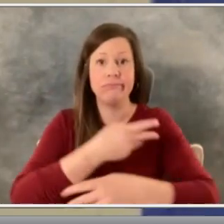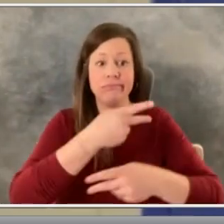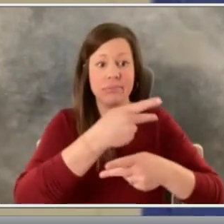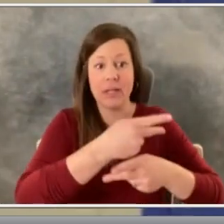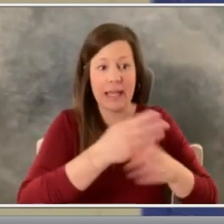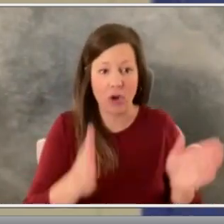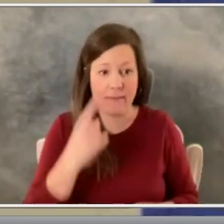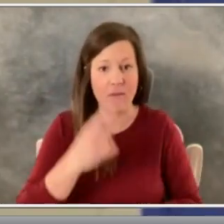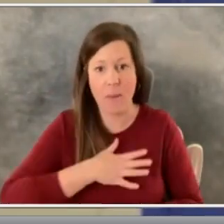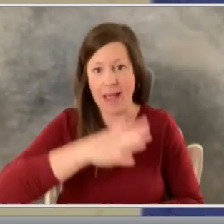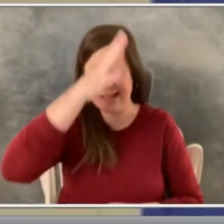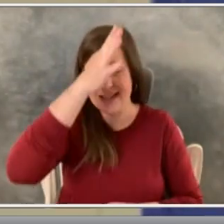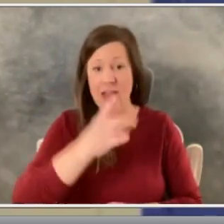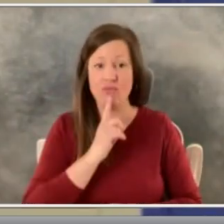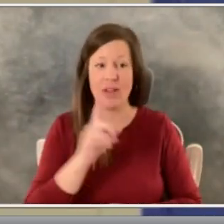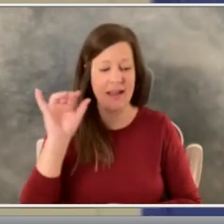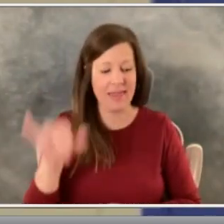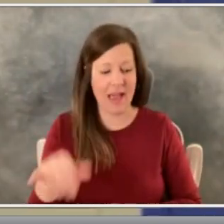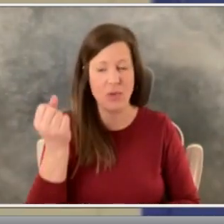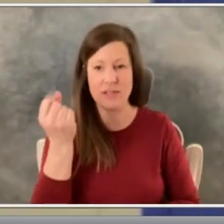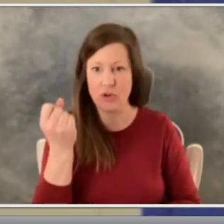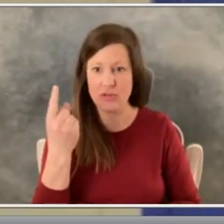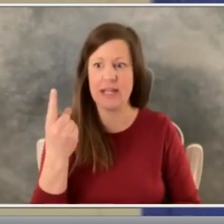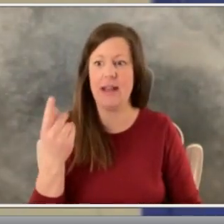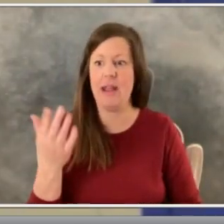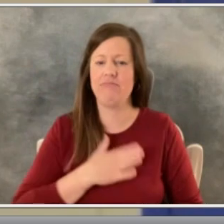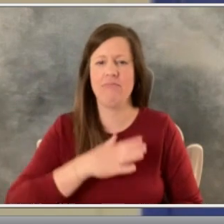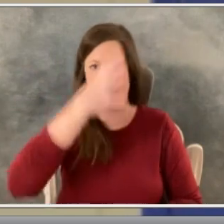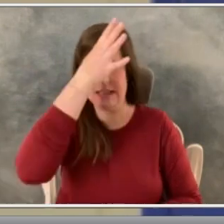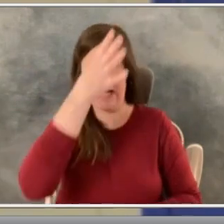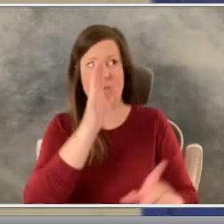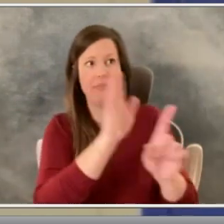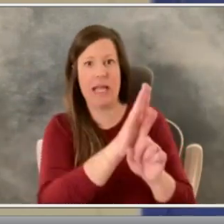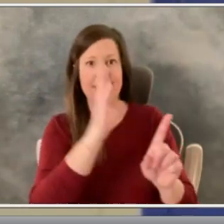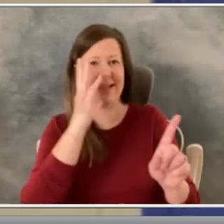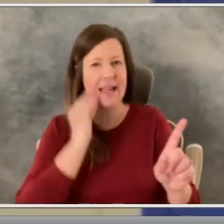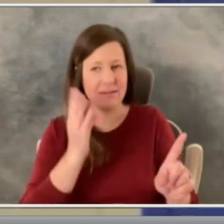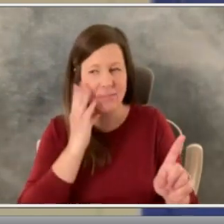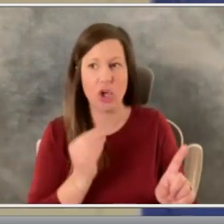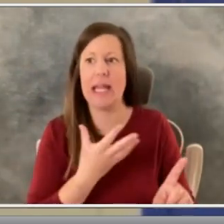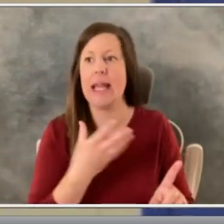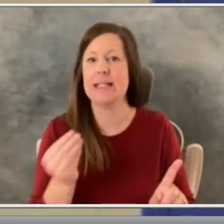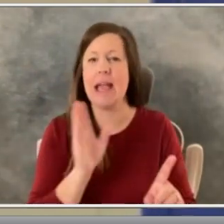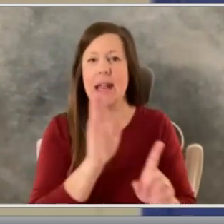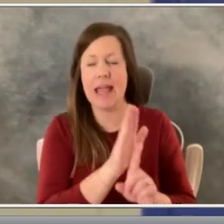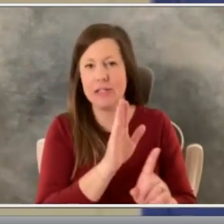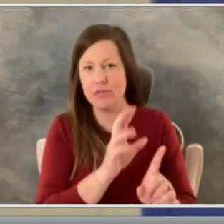And that was kind of understanding where my dad was at. Where was he in his progression, and